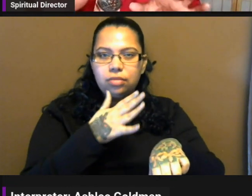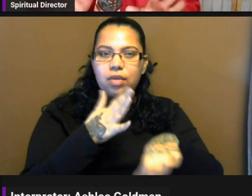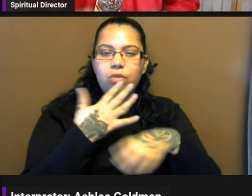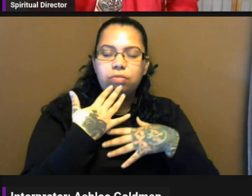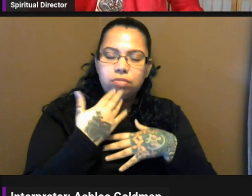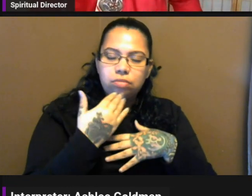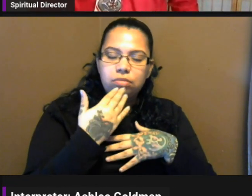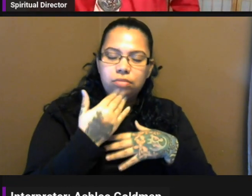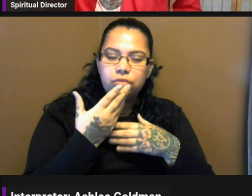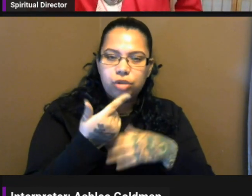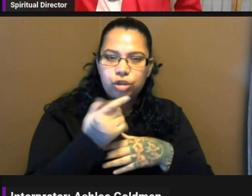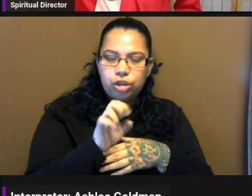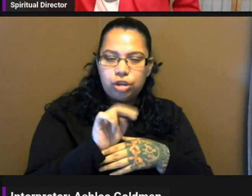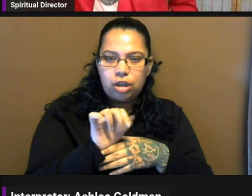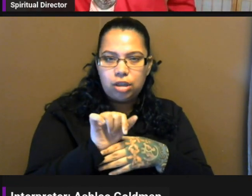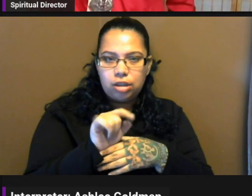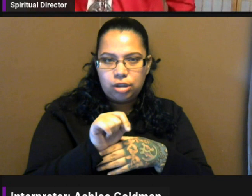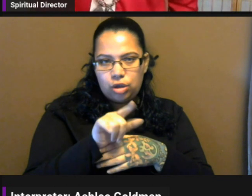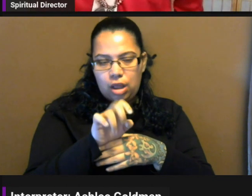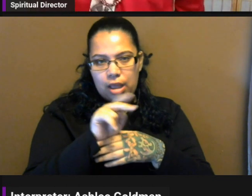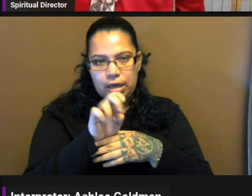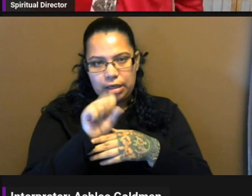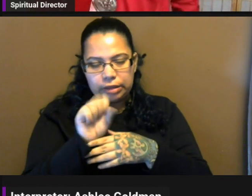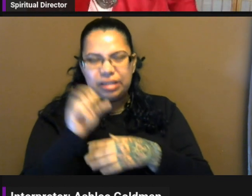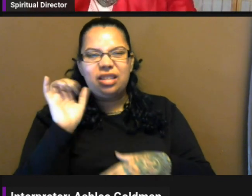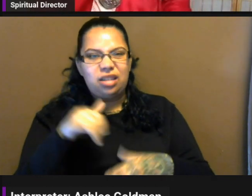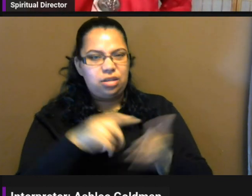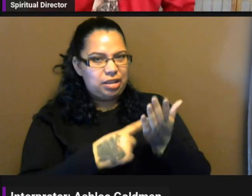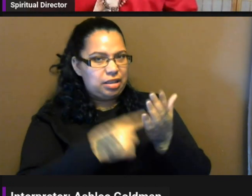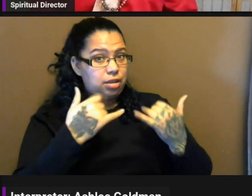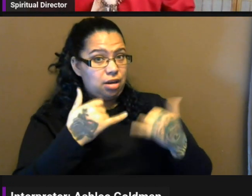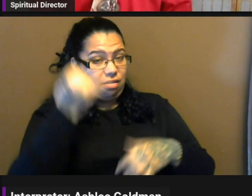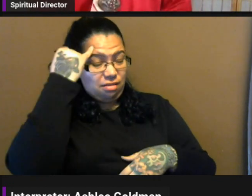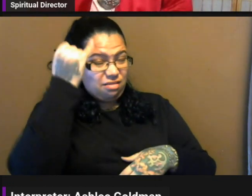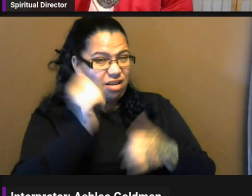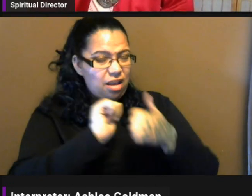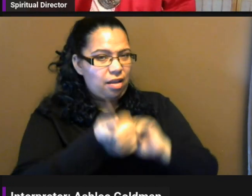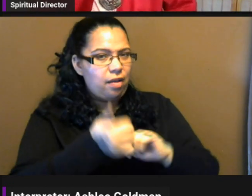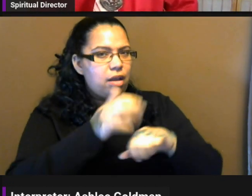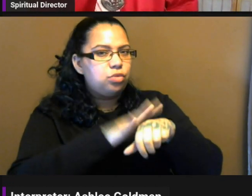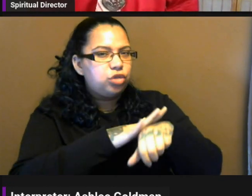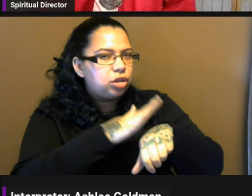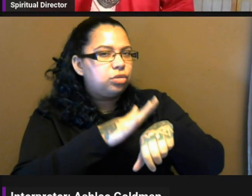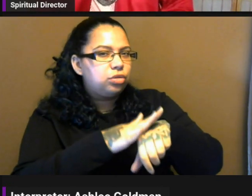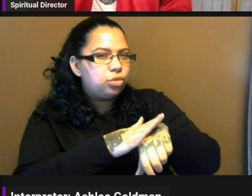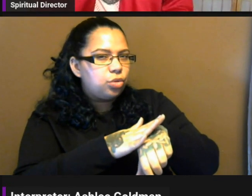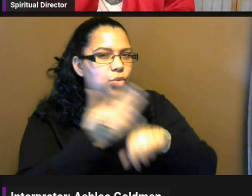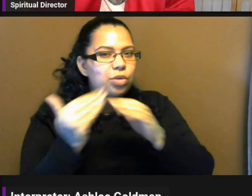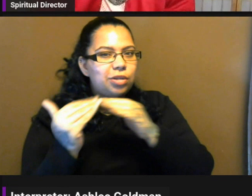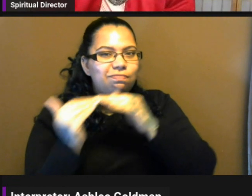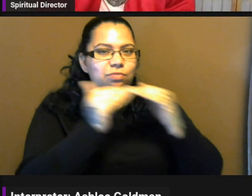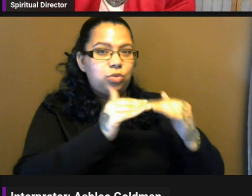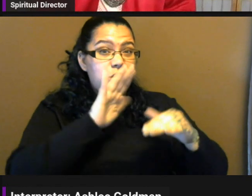Because that's sort of what we're going to be talking about today, is the idea of how gentleness equates with your